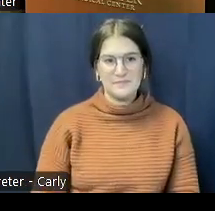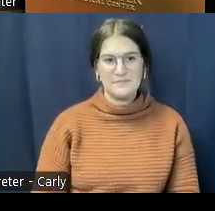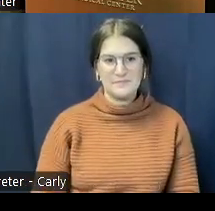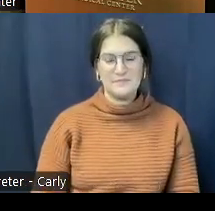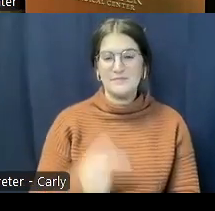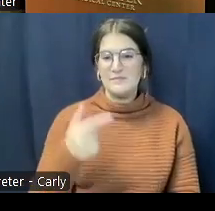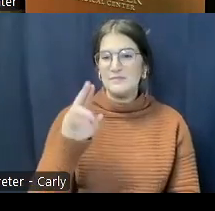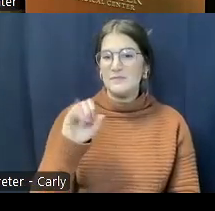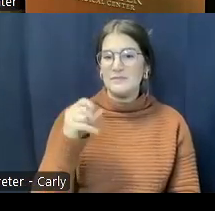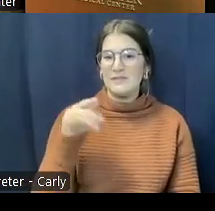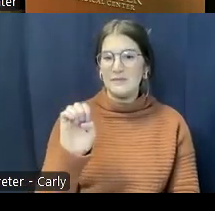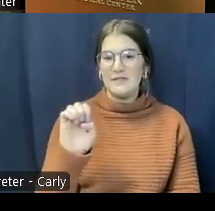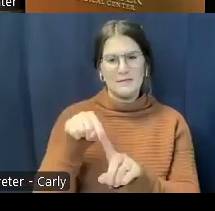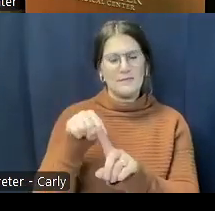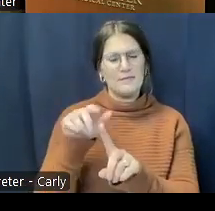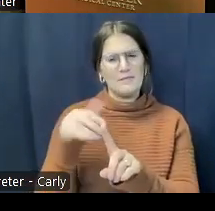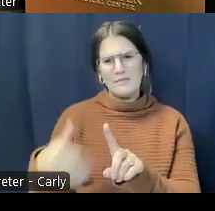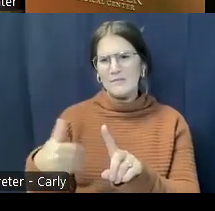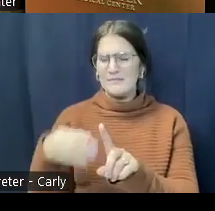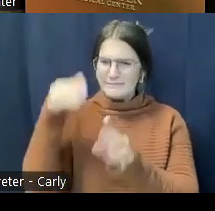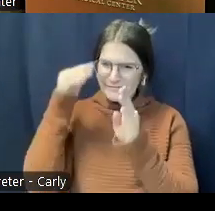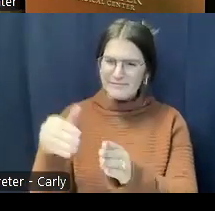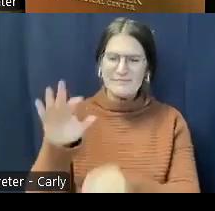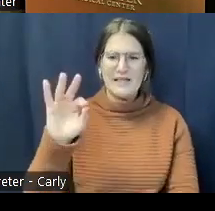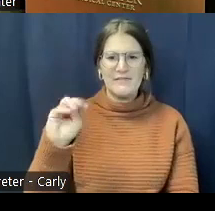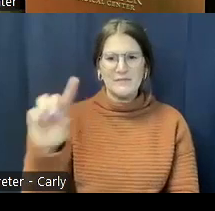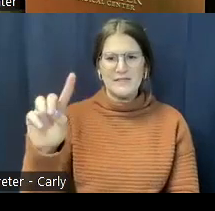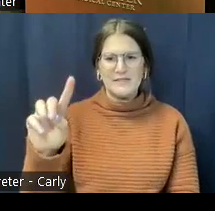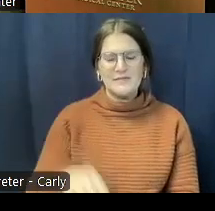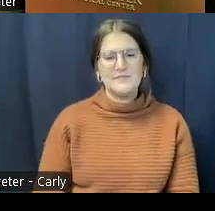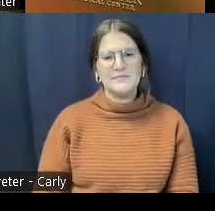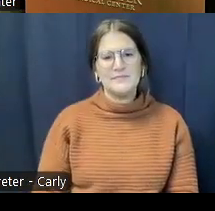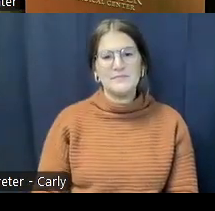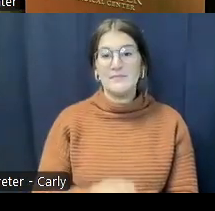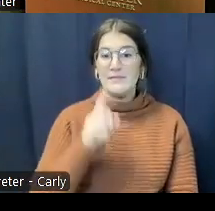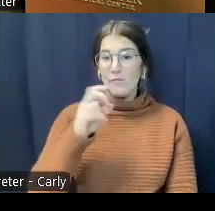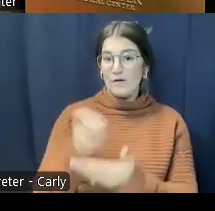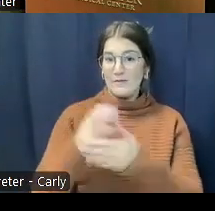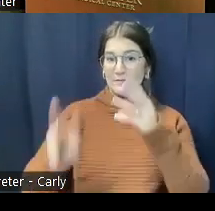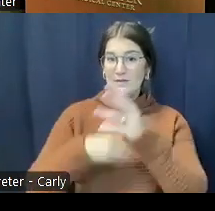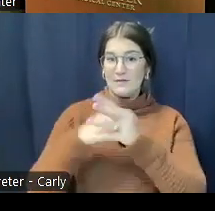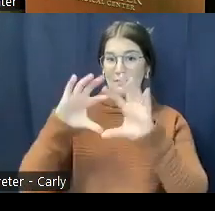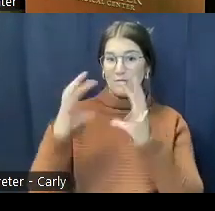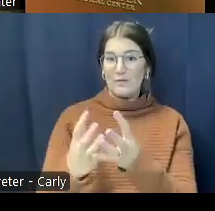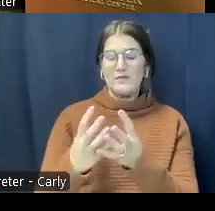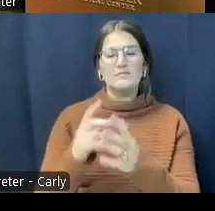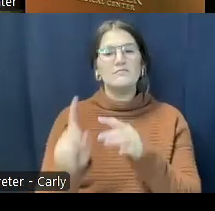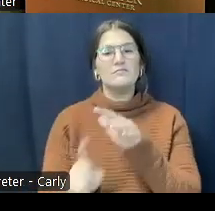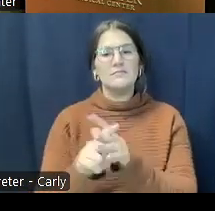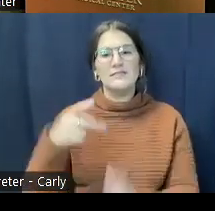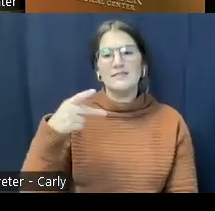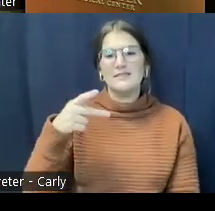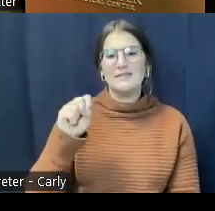Giuseppe has had a particular focus on patients with FND, which in the epilepsy world present as psychogenic